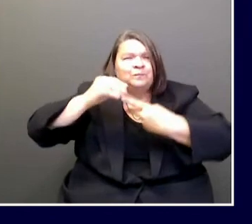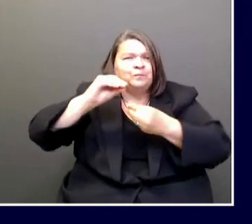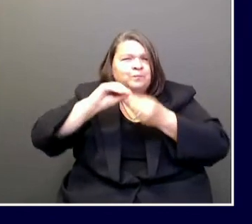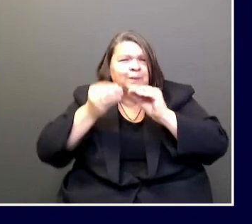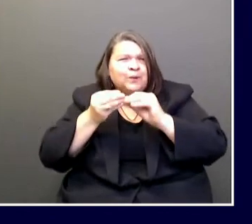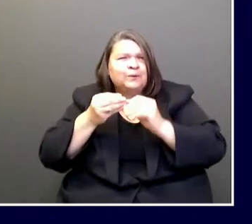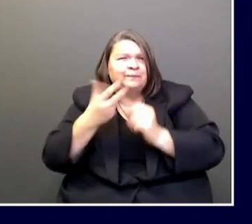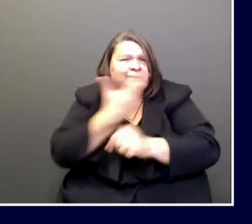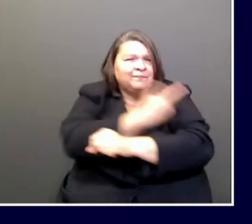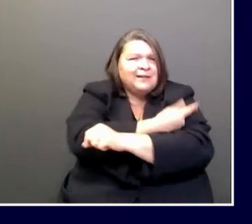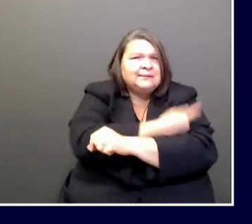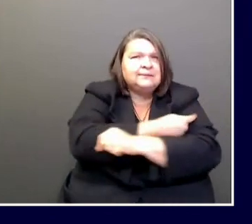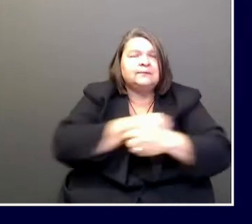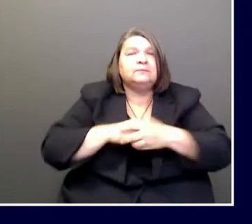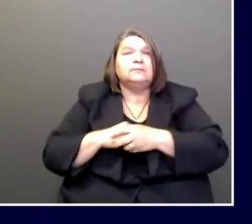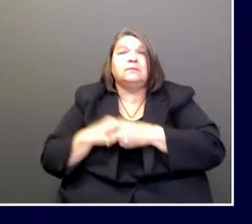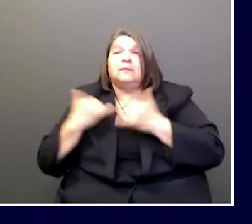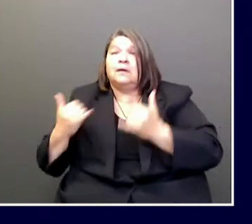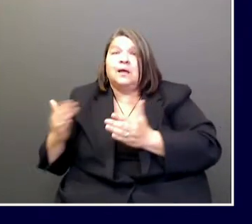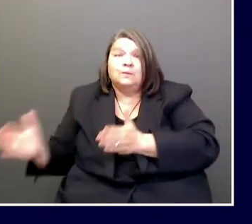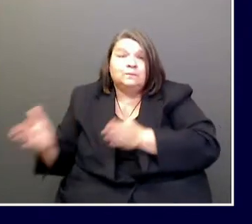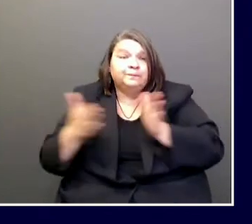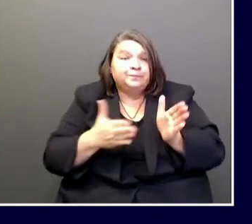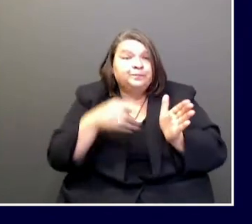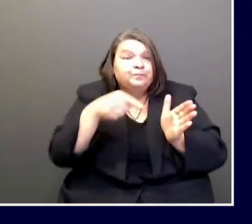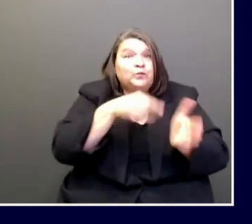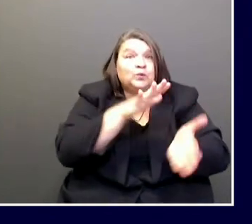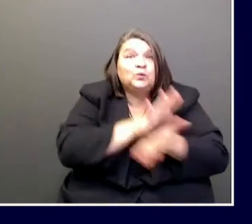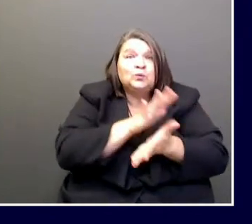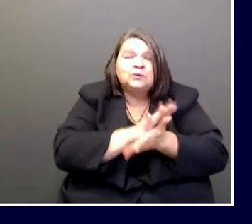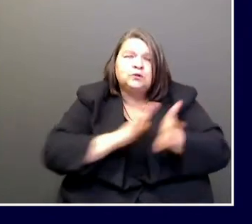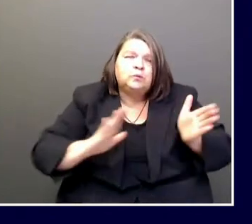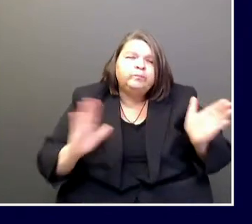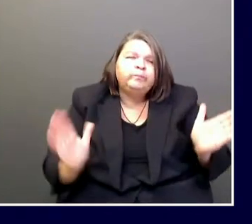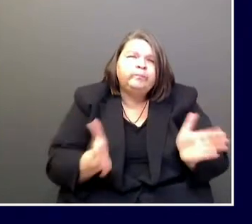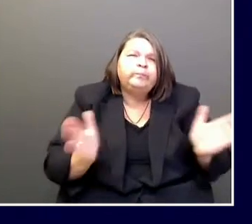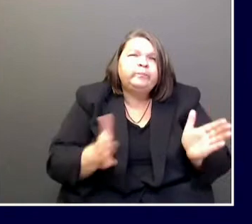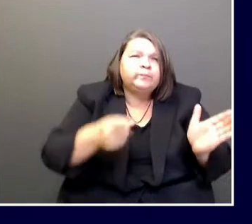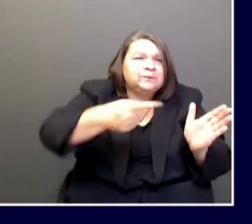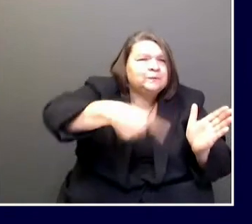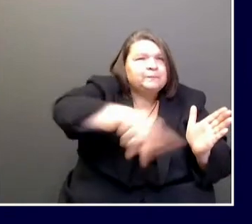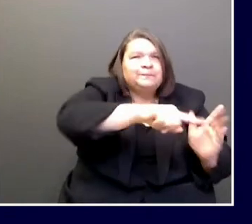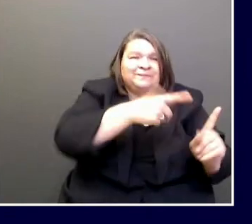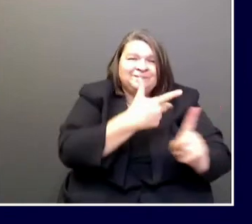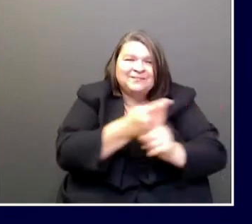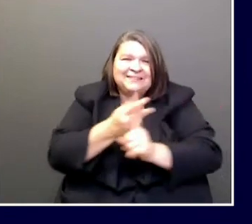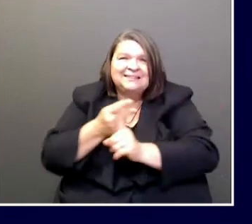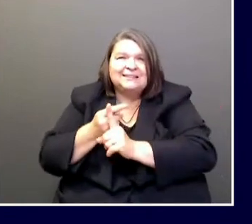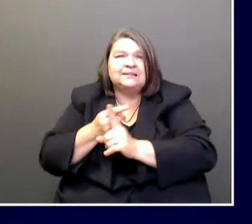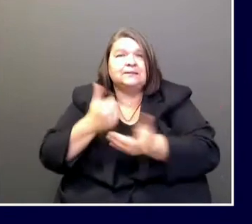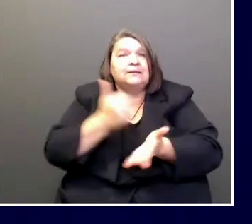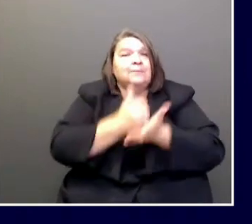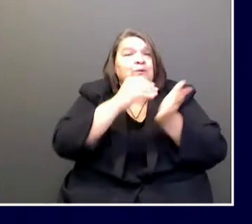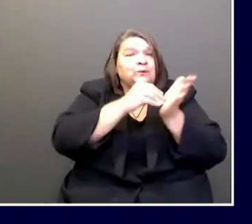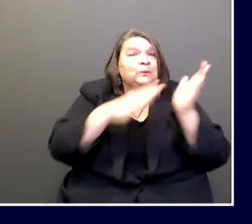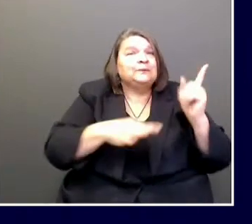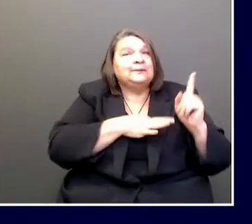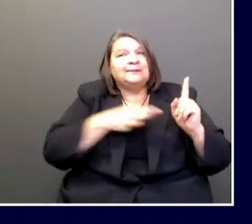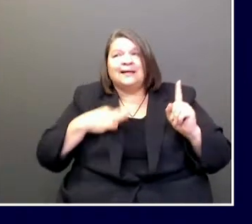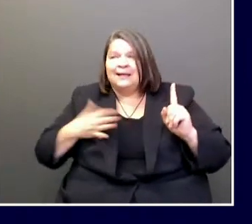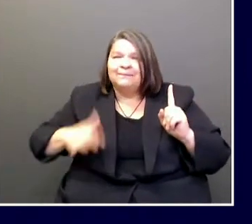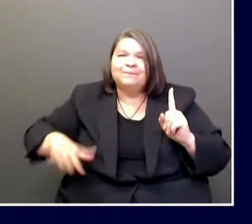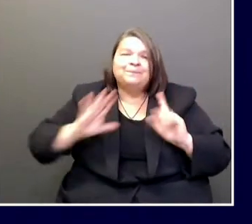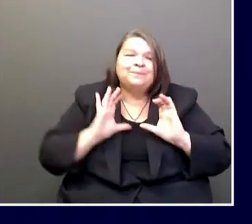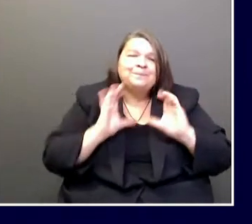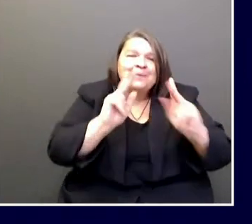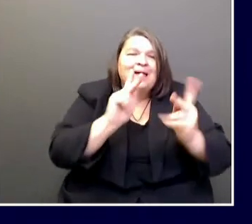will help students and staff safely gather for in-person learning this fall. The Maine School COVID-19